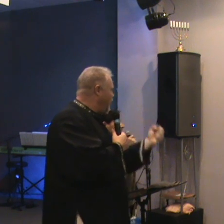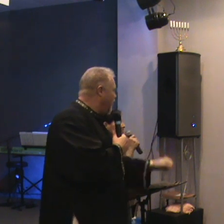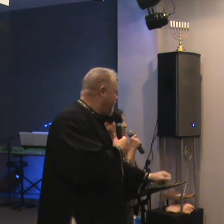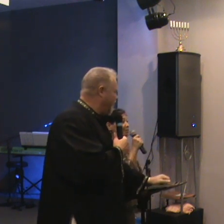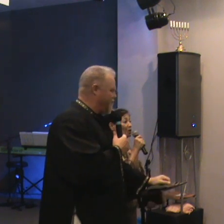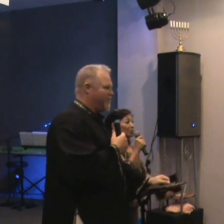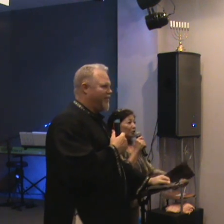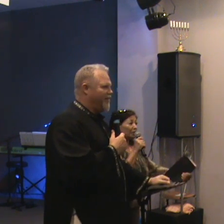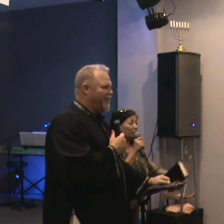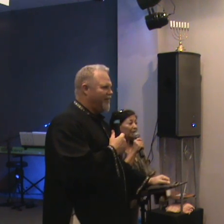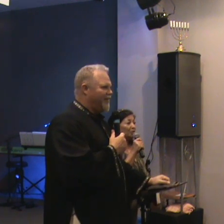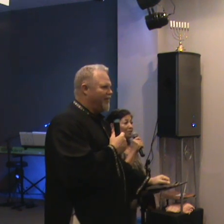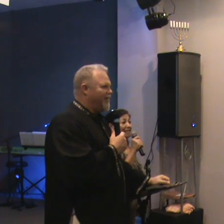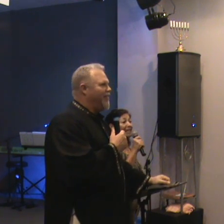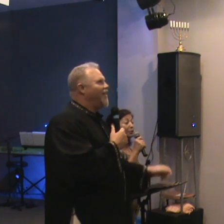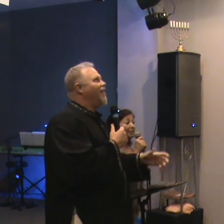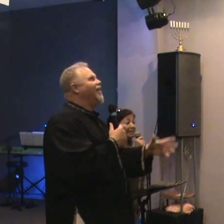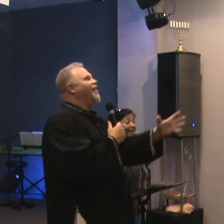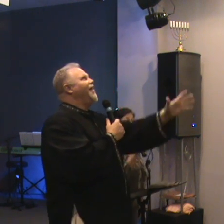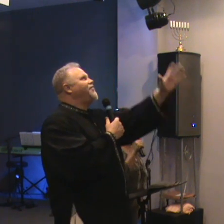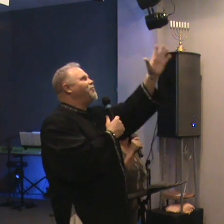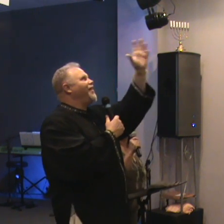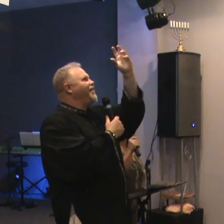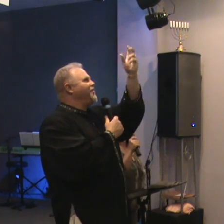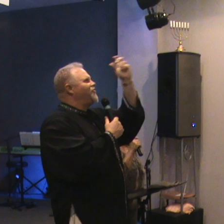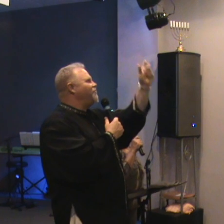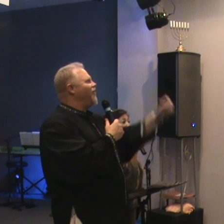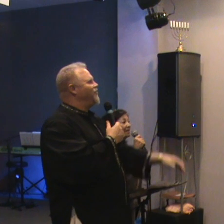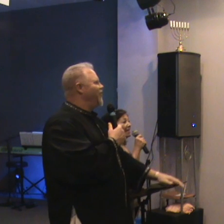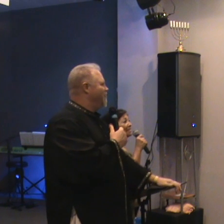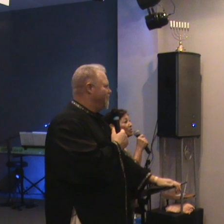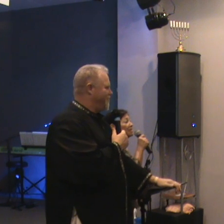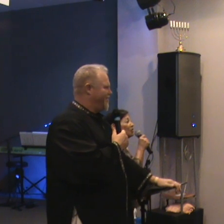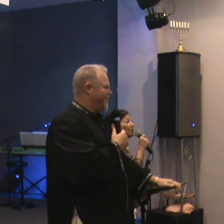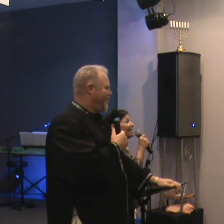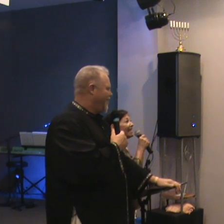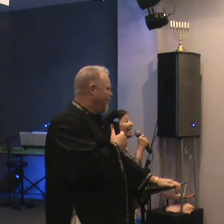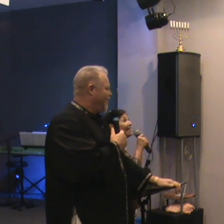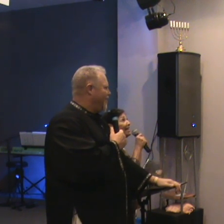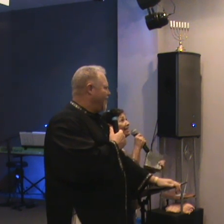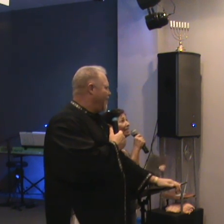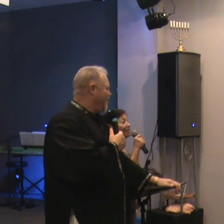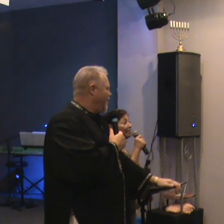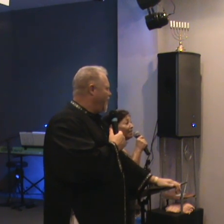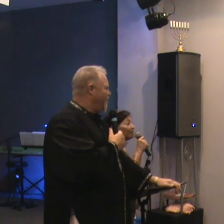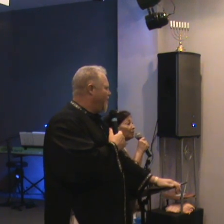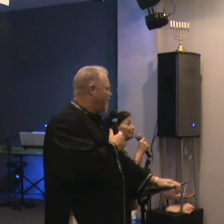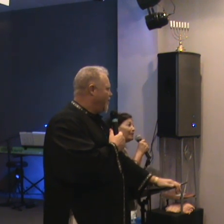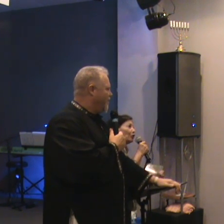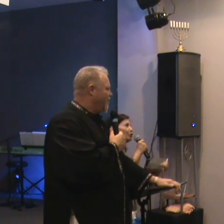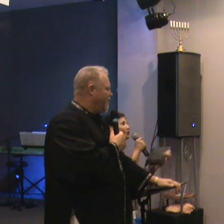here in unity. Como nos reunimos aquí en unidad. It's a pleasing smell to him. Eso es algo que le agrada